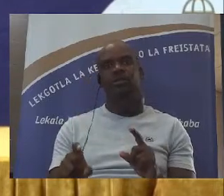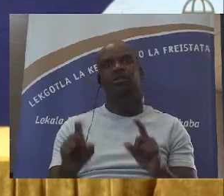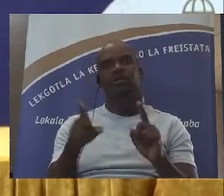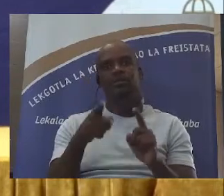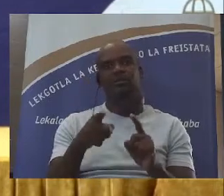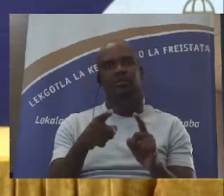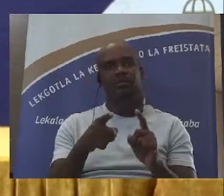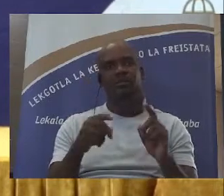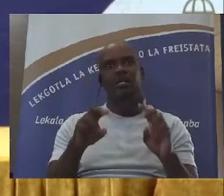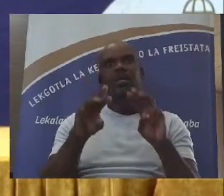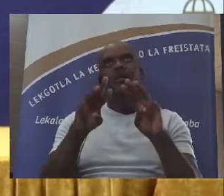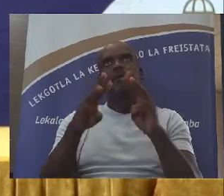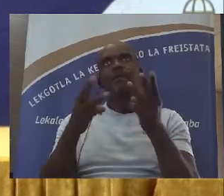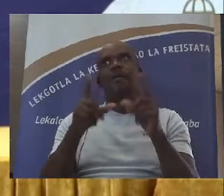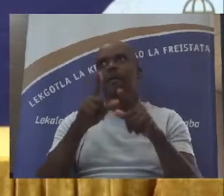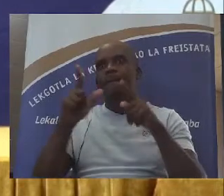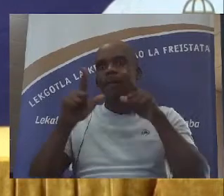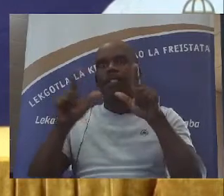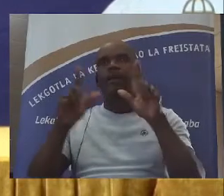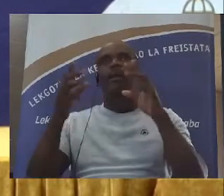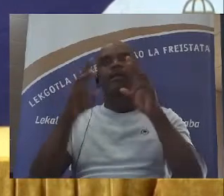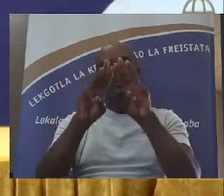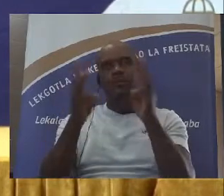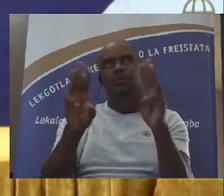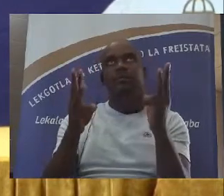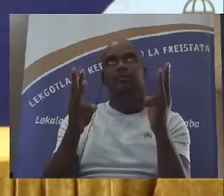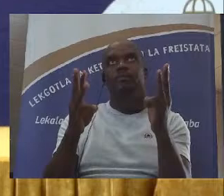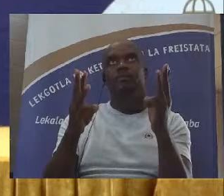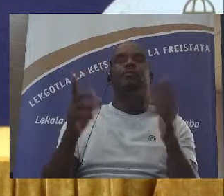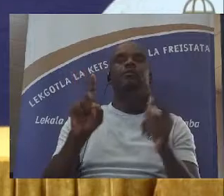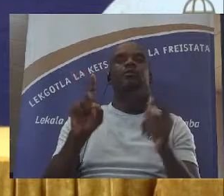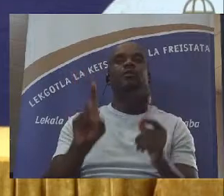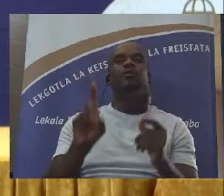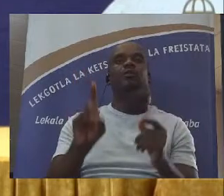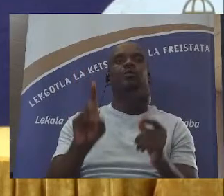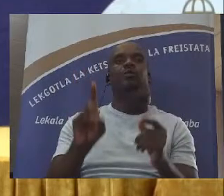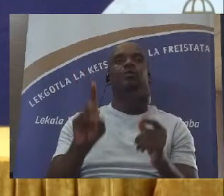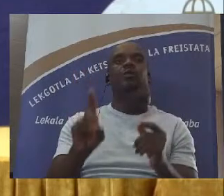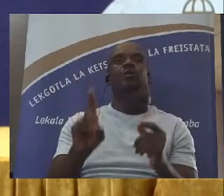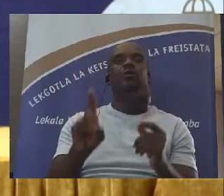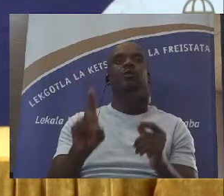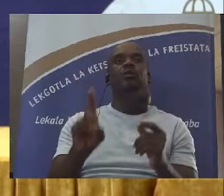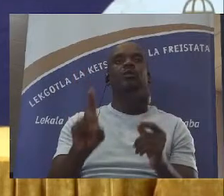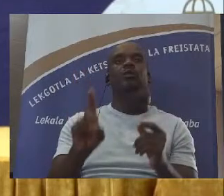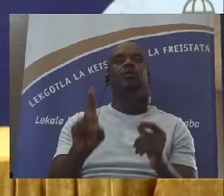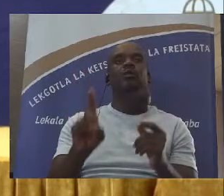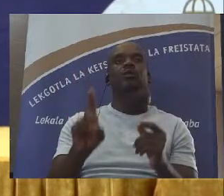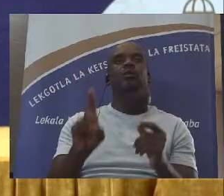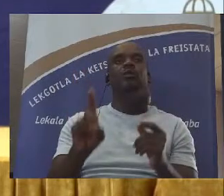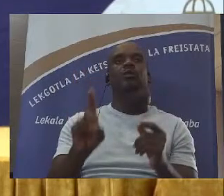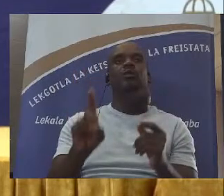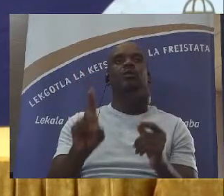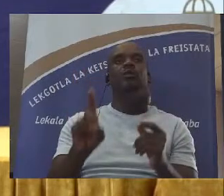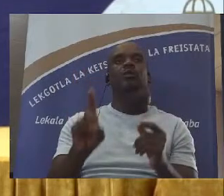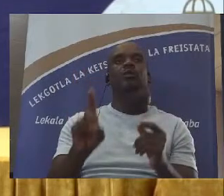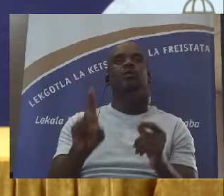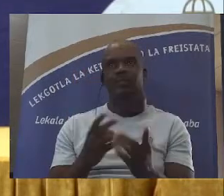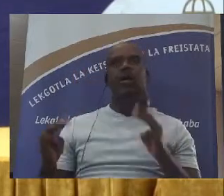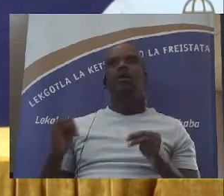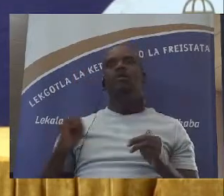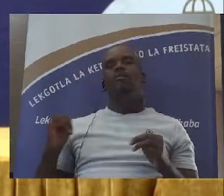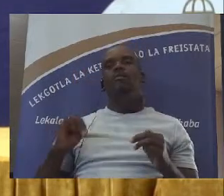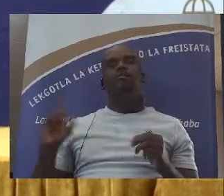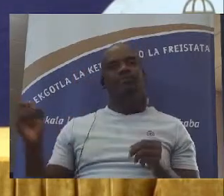after she's published this, she must consult with all the ministers. If it's a provision